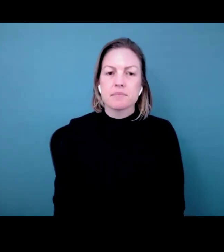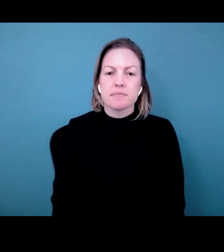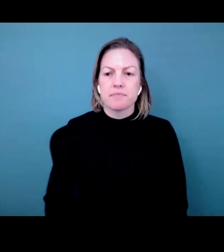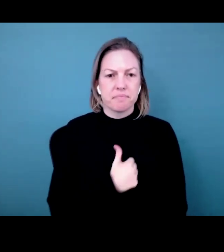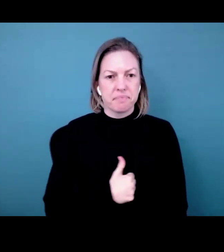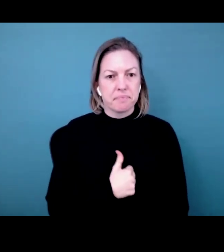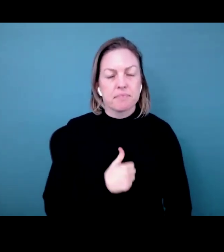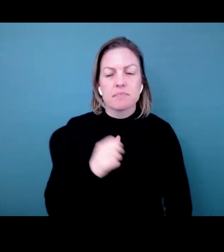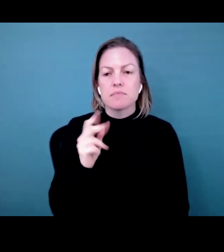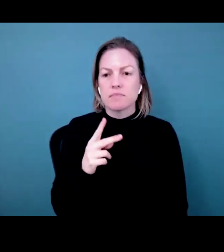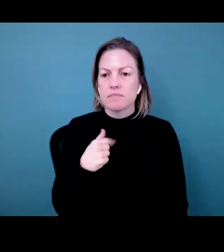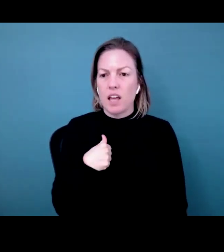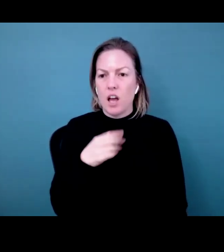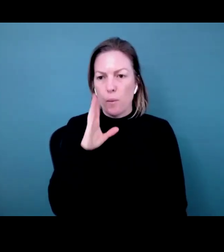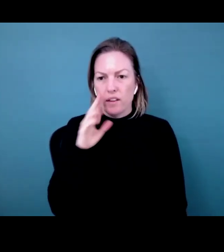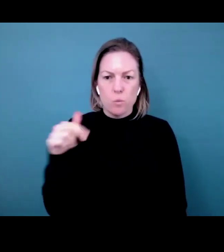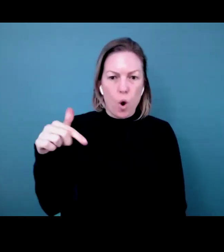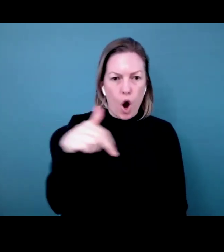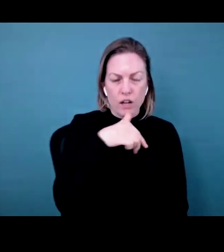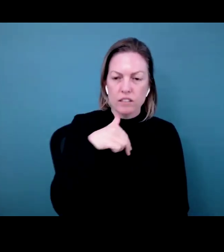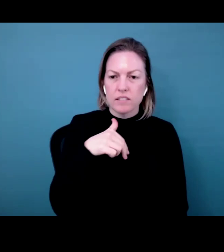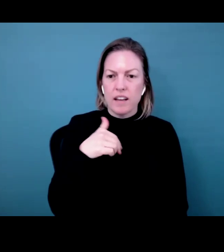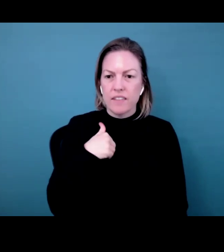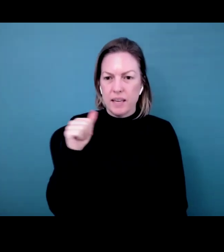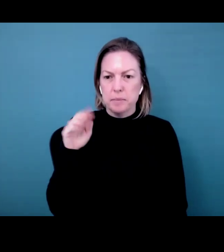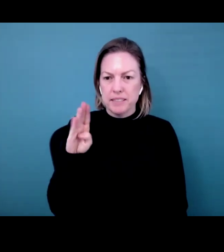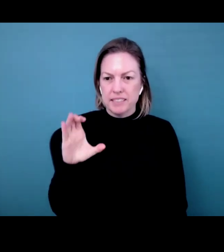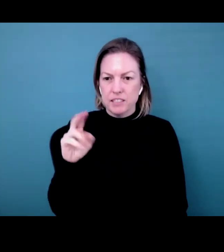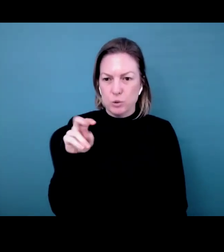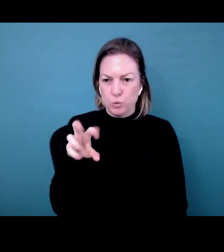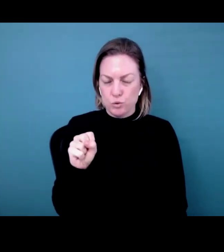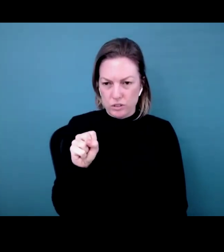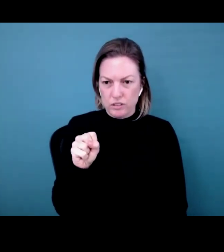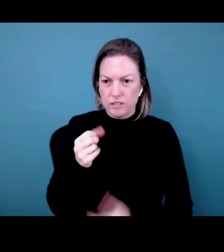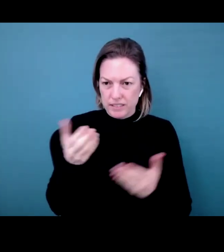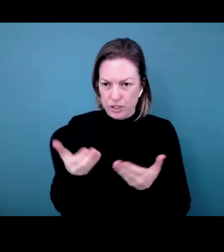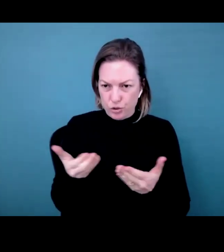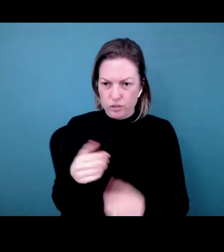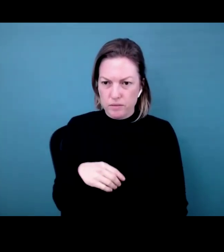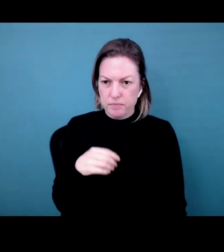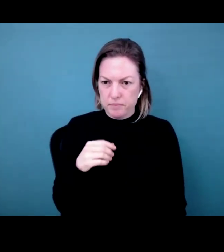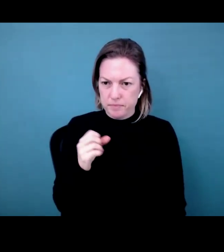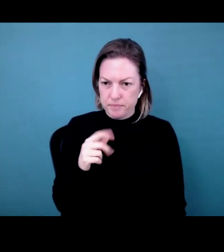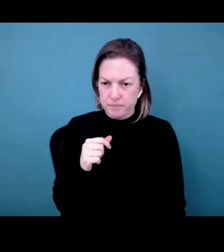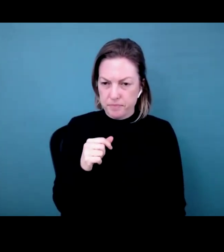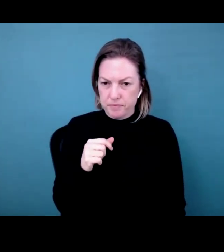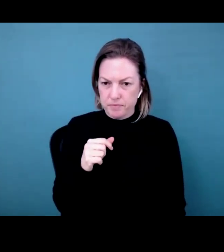apologize. I'm going to be walking through. We have a ABC News here, so I'm going to be walking through